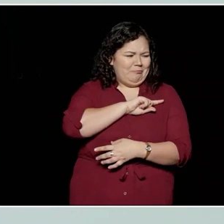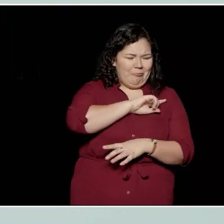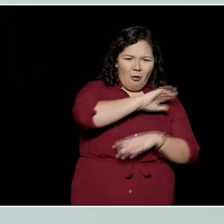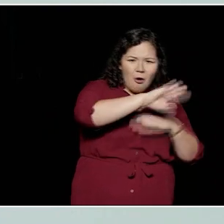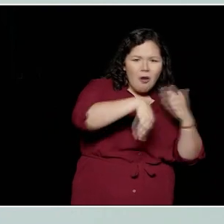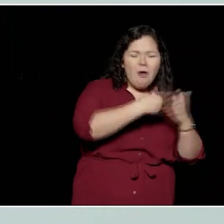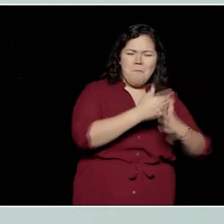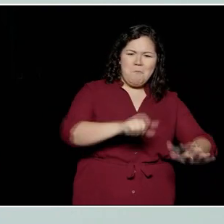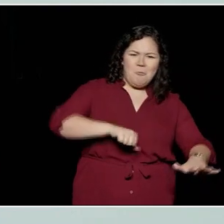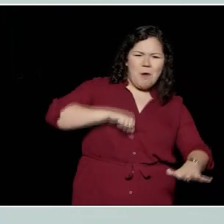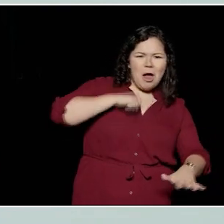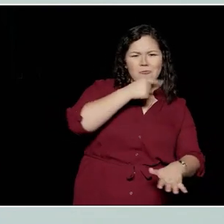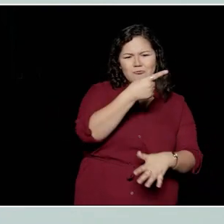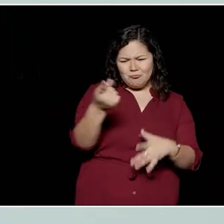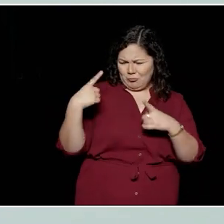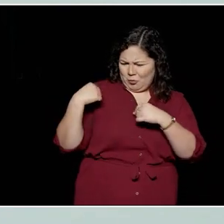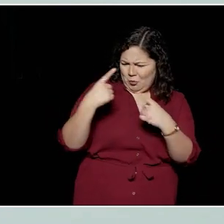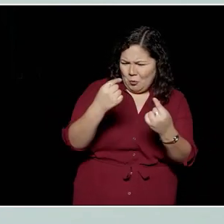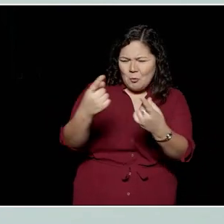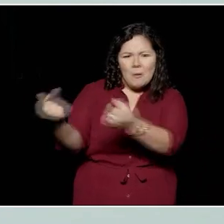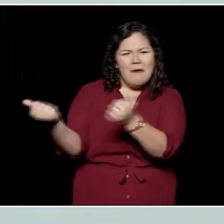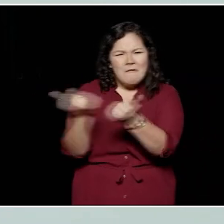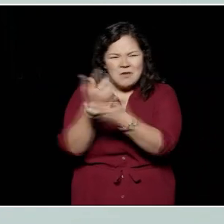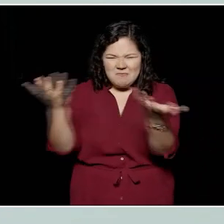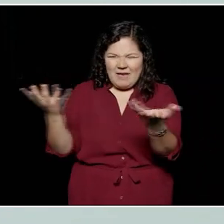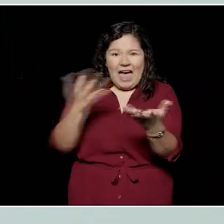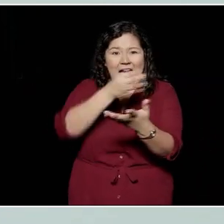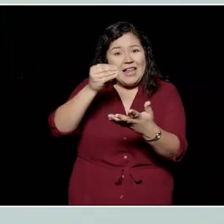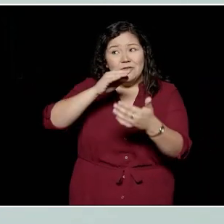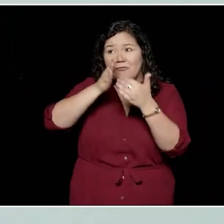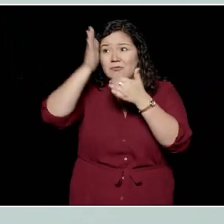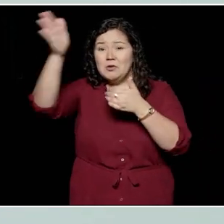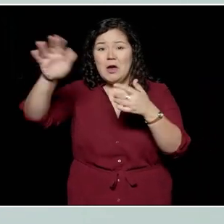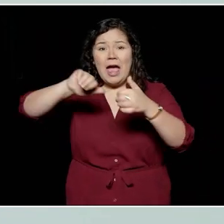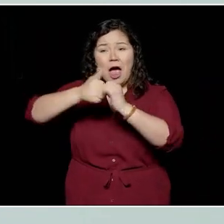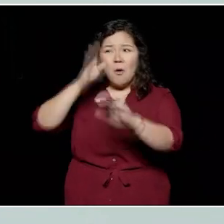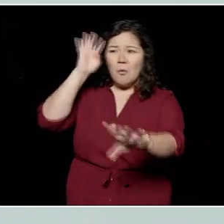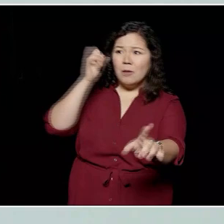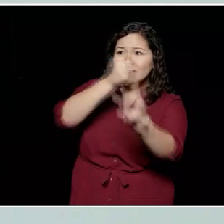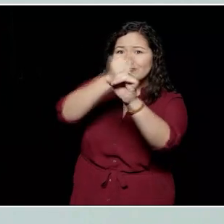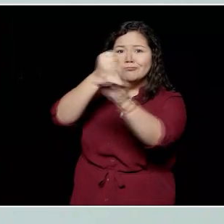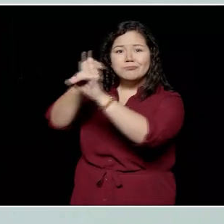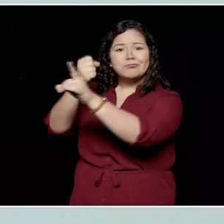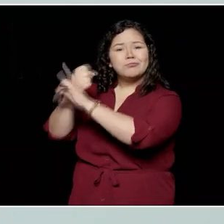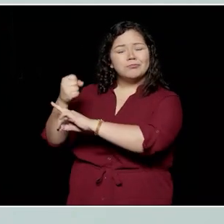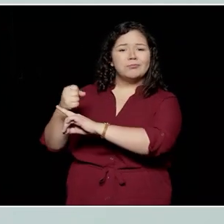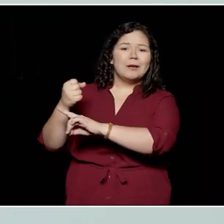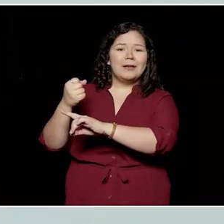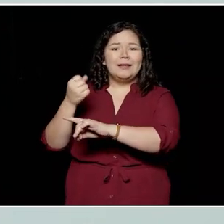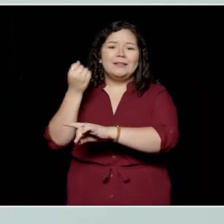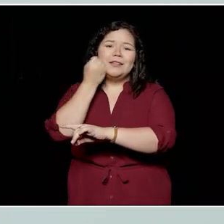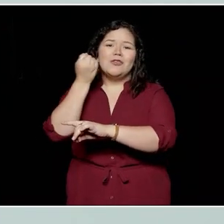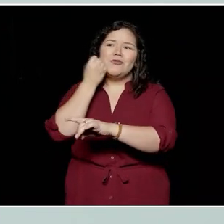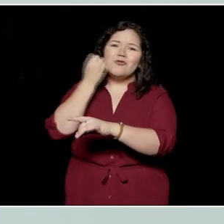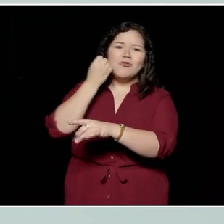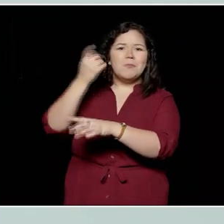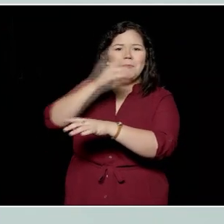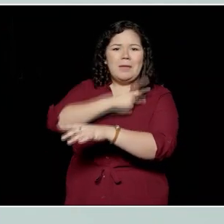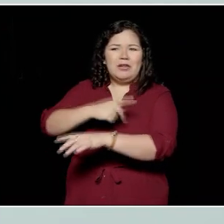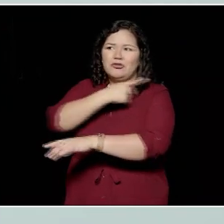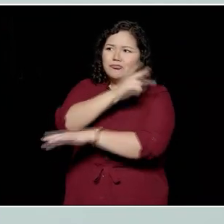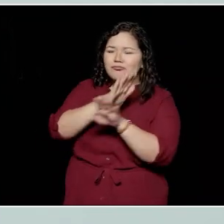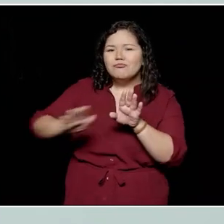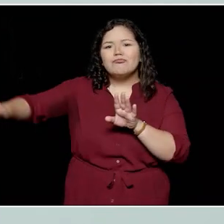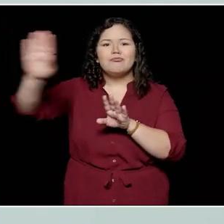2020. We are truly proud of your many accomplishments and the potential impact you will have on oral